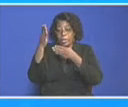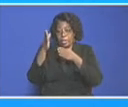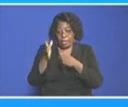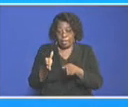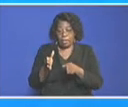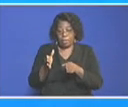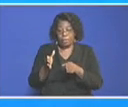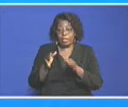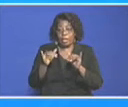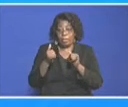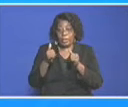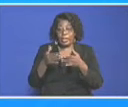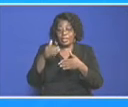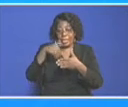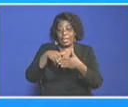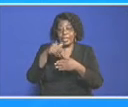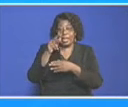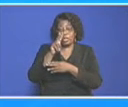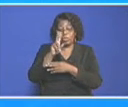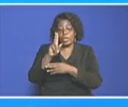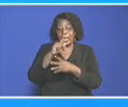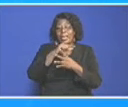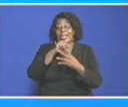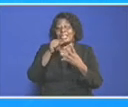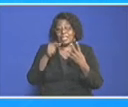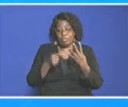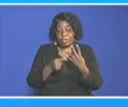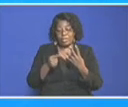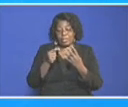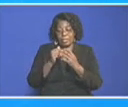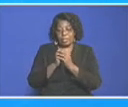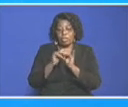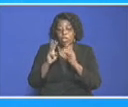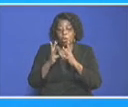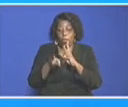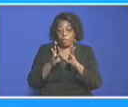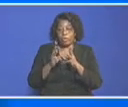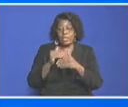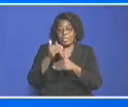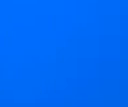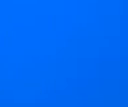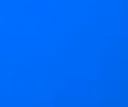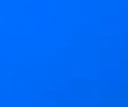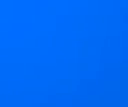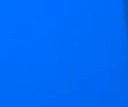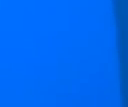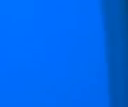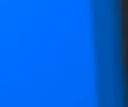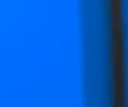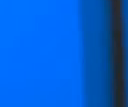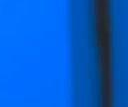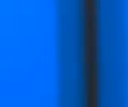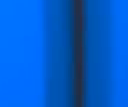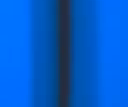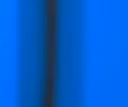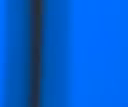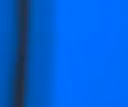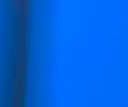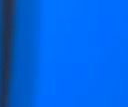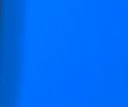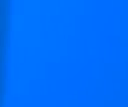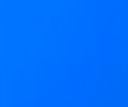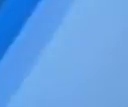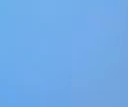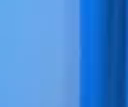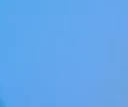part of the 2K series. And that's been a look at sports, a check on weather when we return. This is ZNS